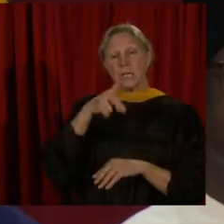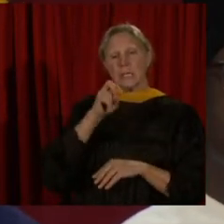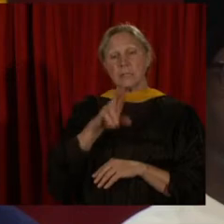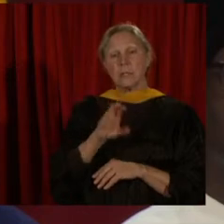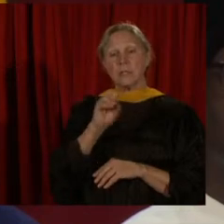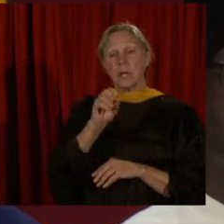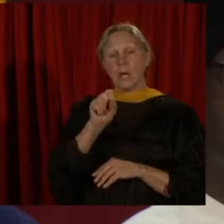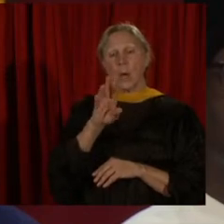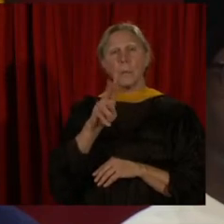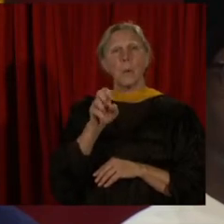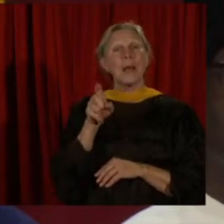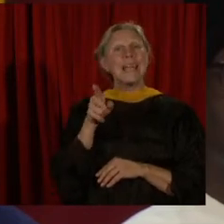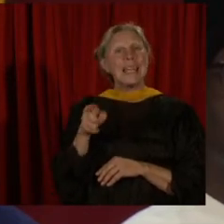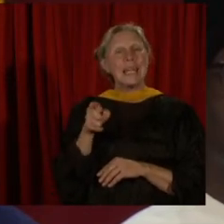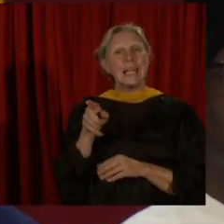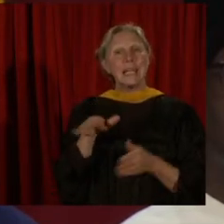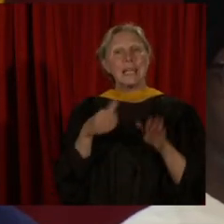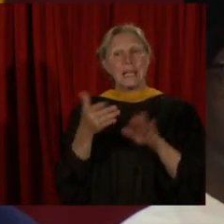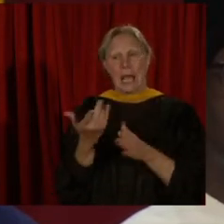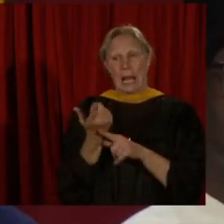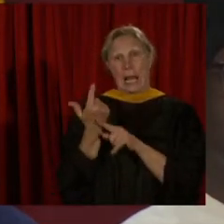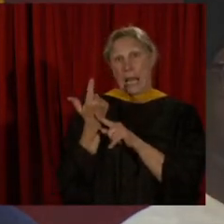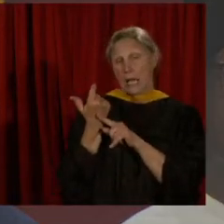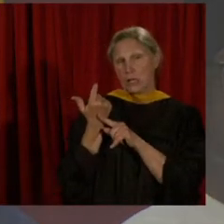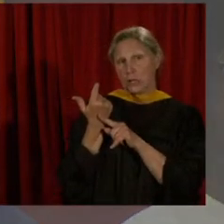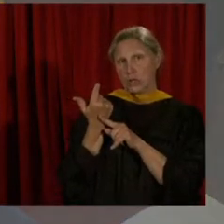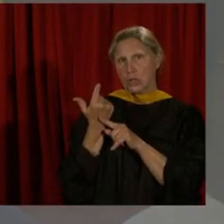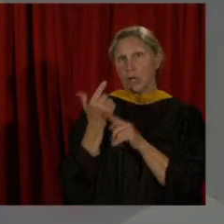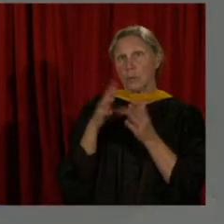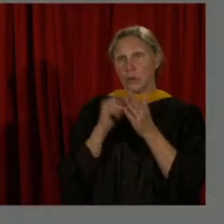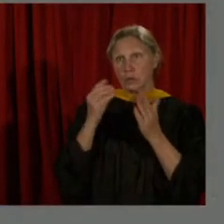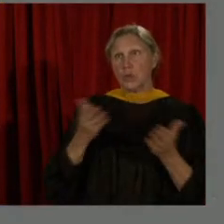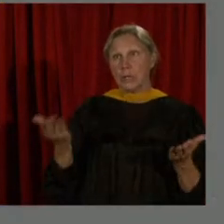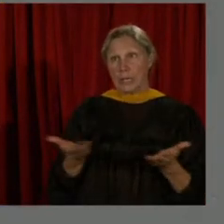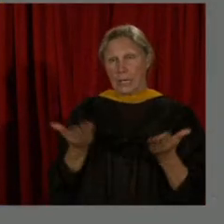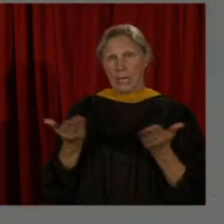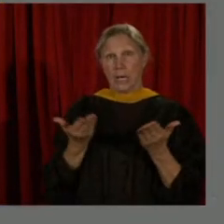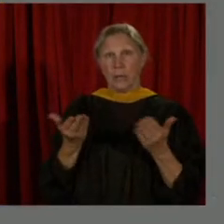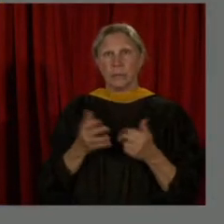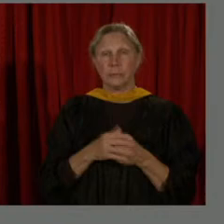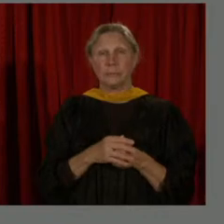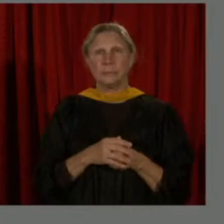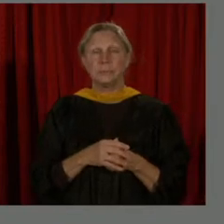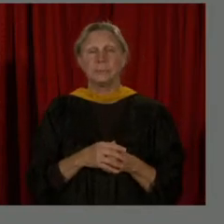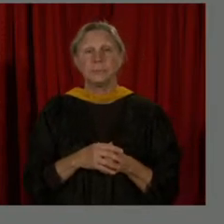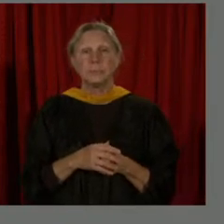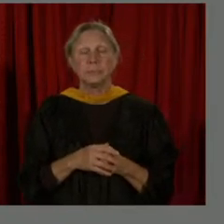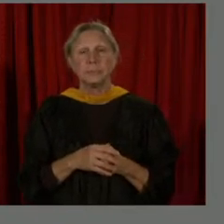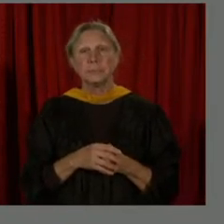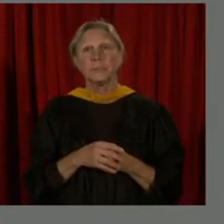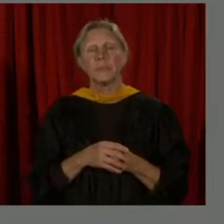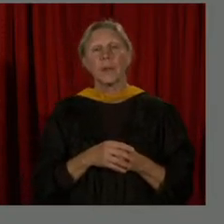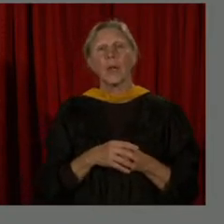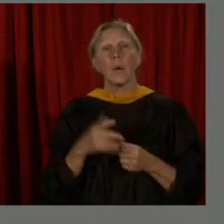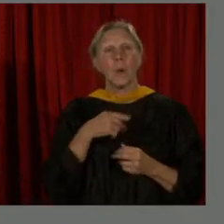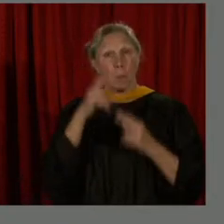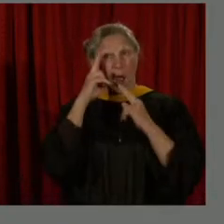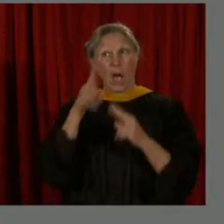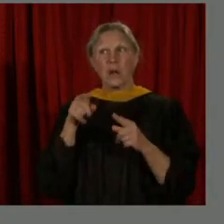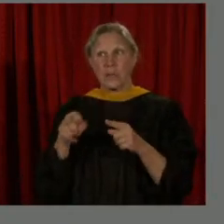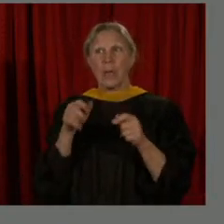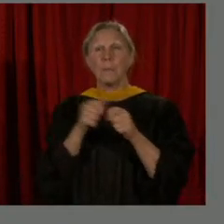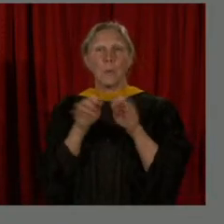Osborne, passed away last year and was a student in the Walton College. We will be honoring them